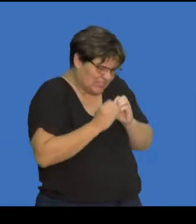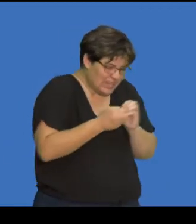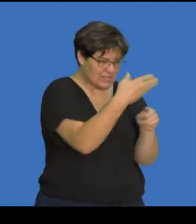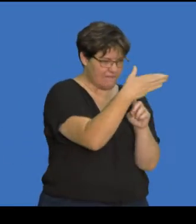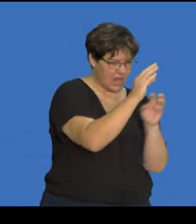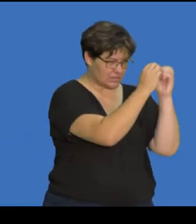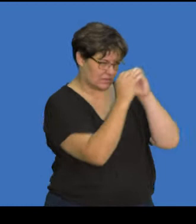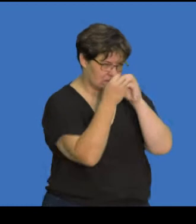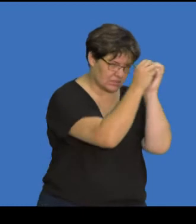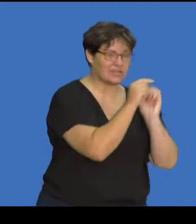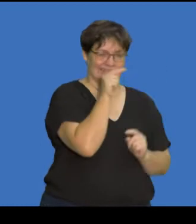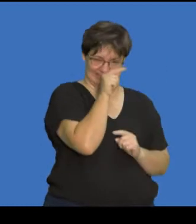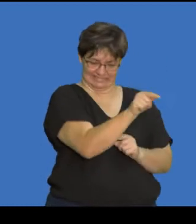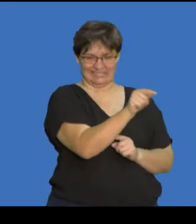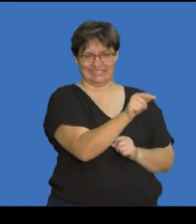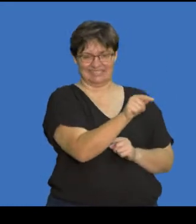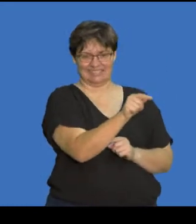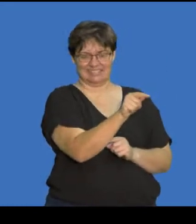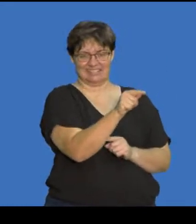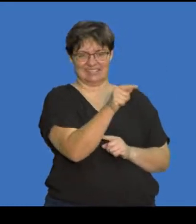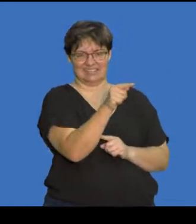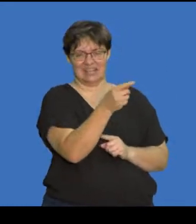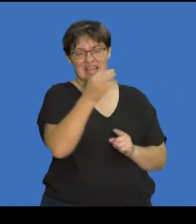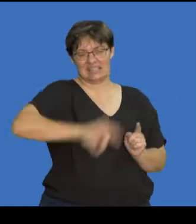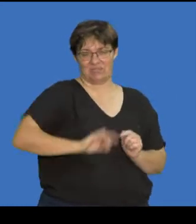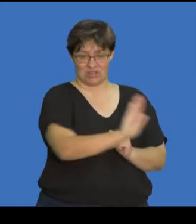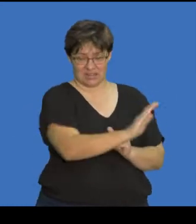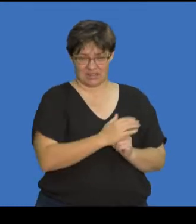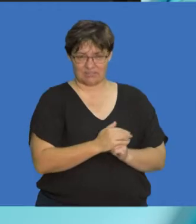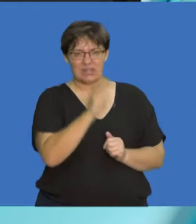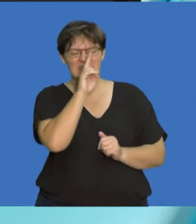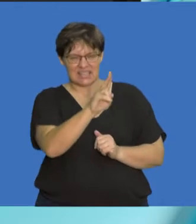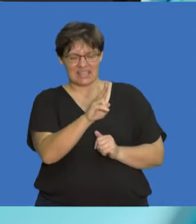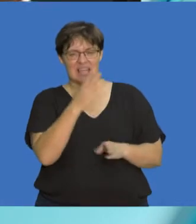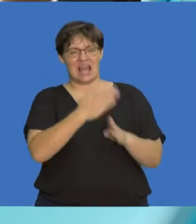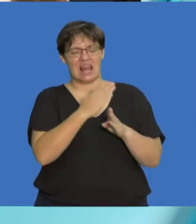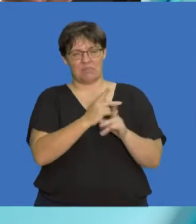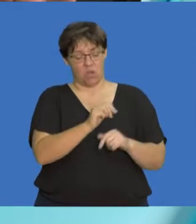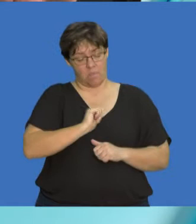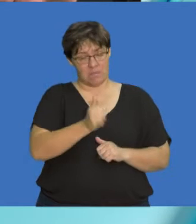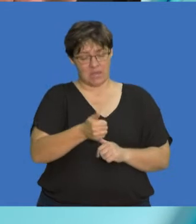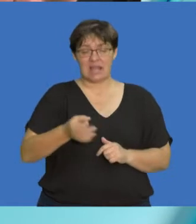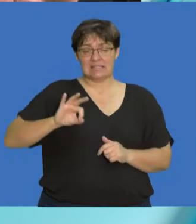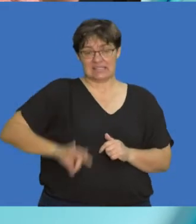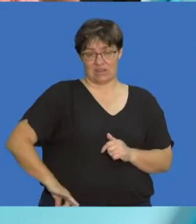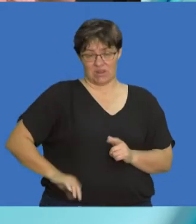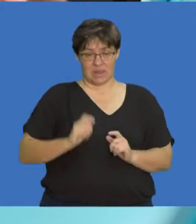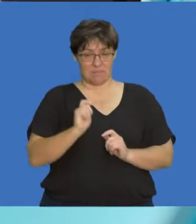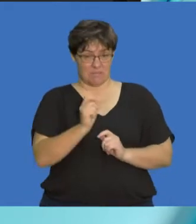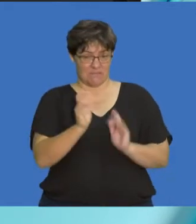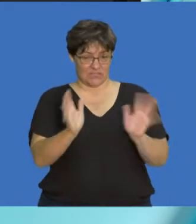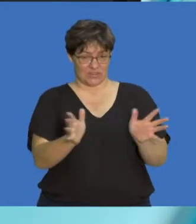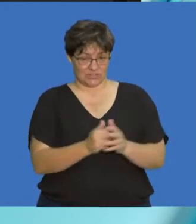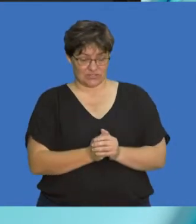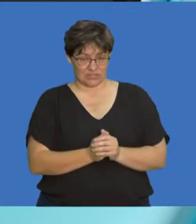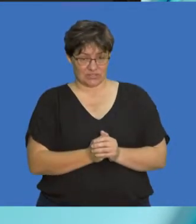the production of my flags. Let's look at the flow of the labor. You paid salaries and wages, right?